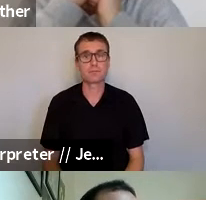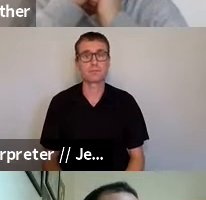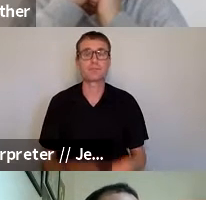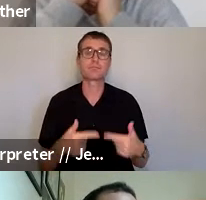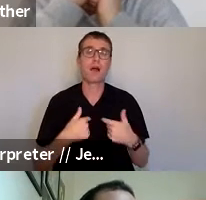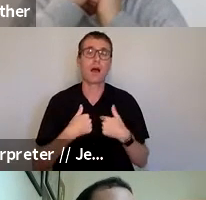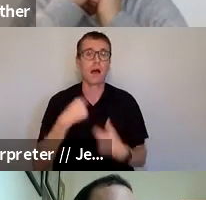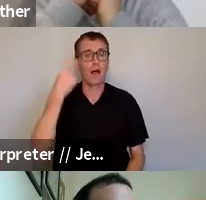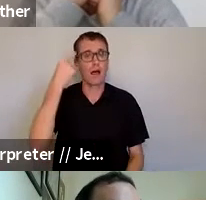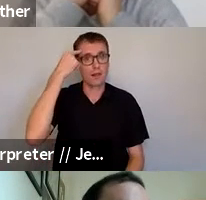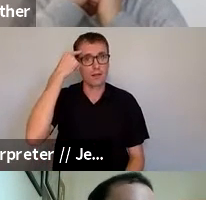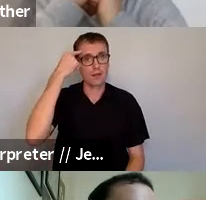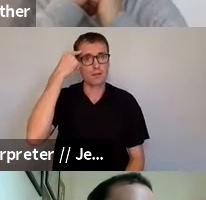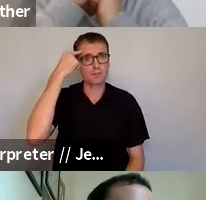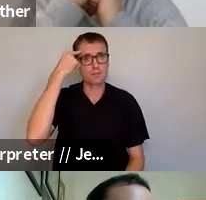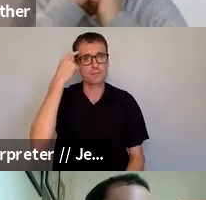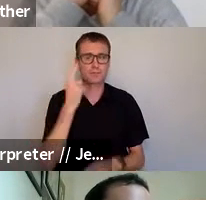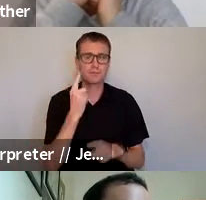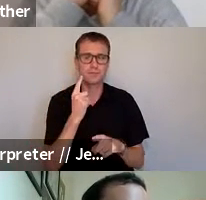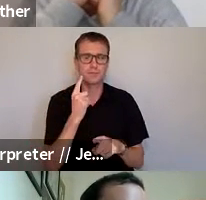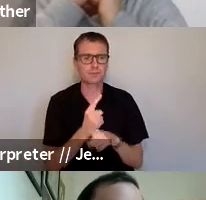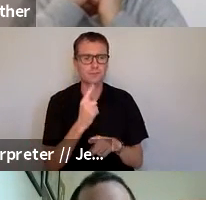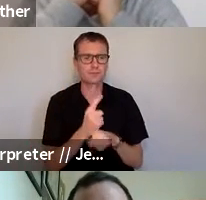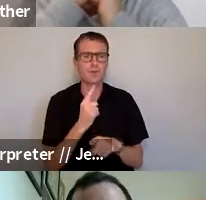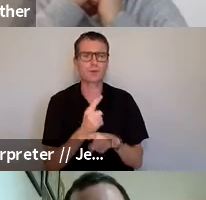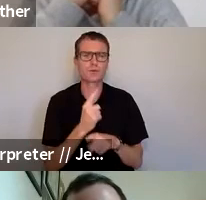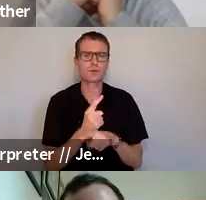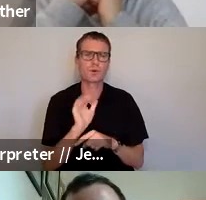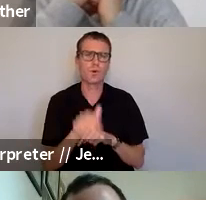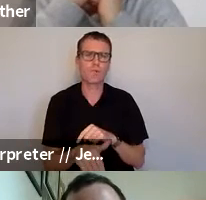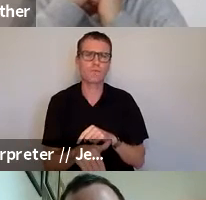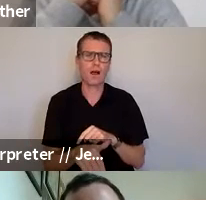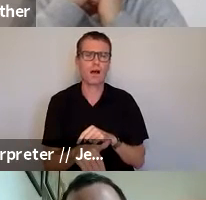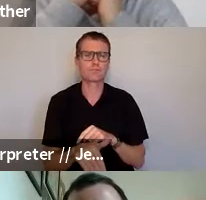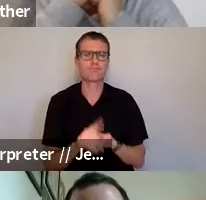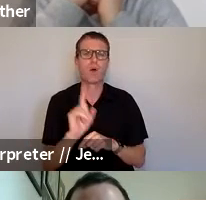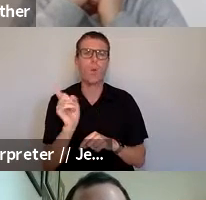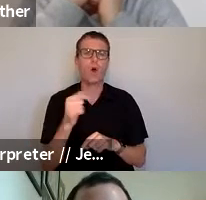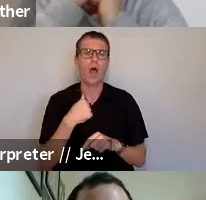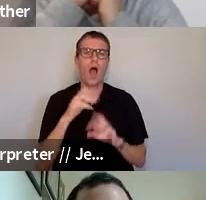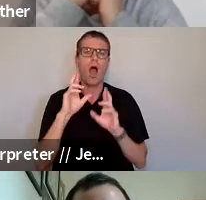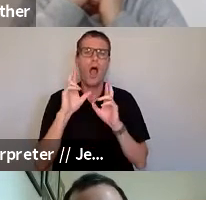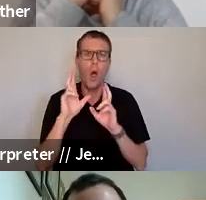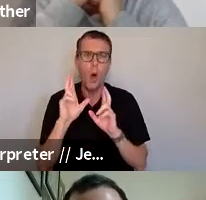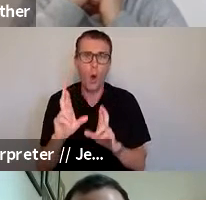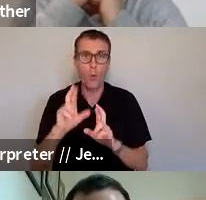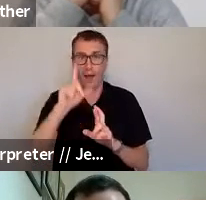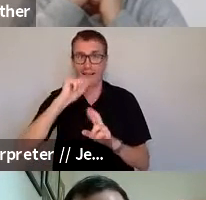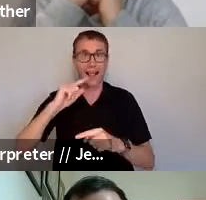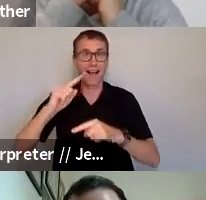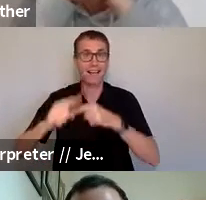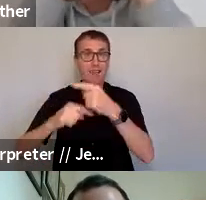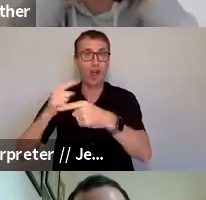think in terms of what I hope carries on after we're all back in our venues,